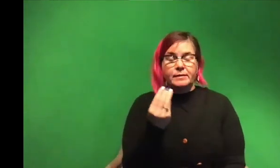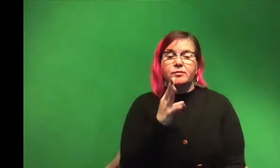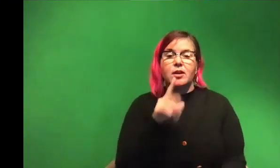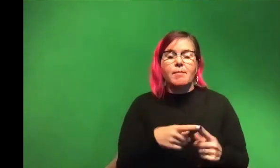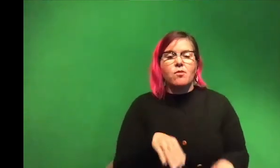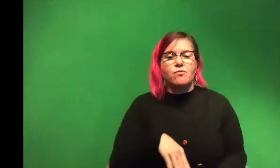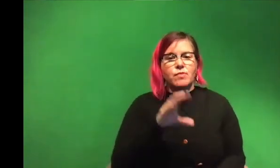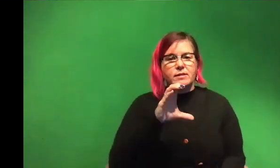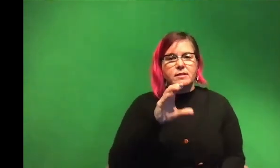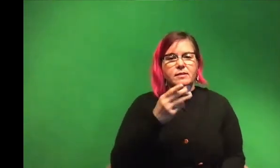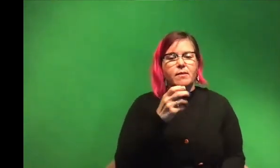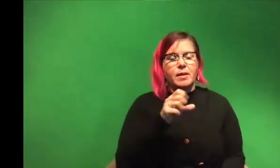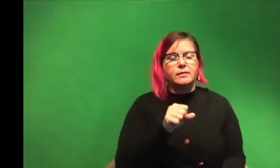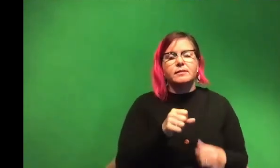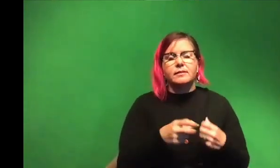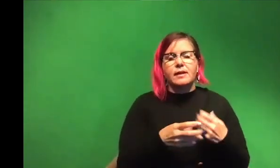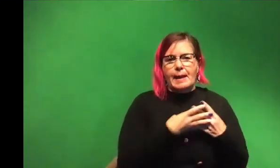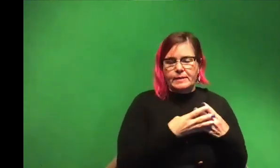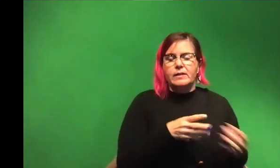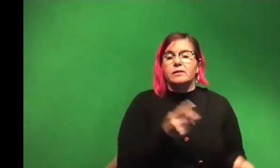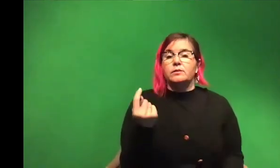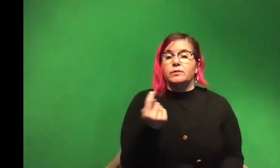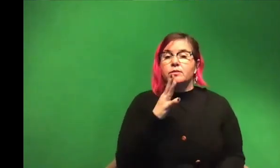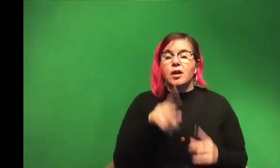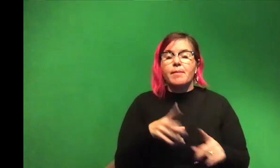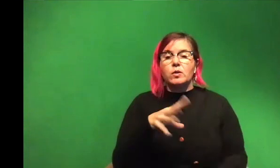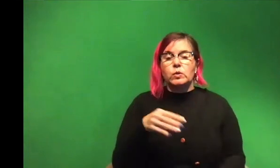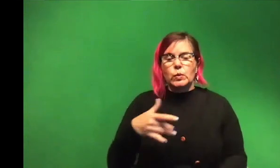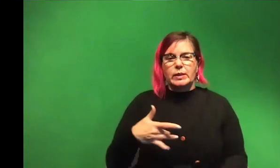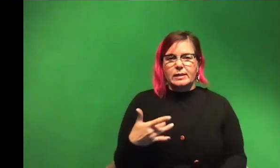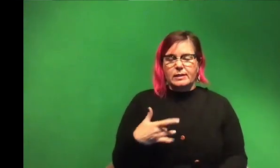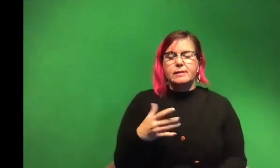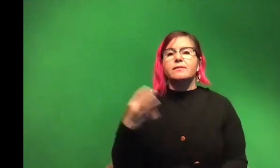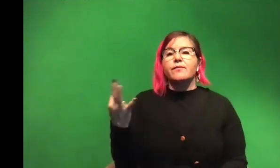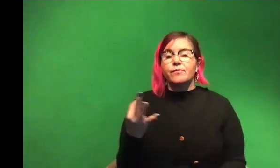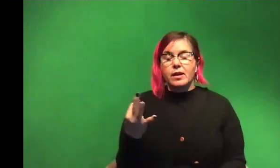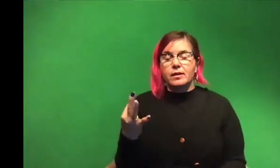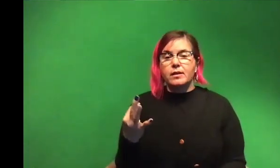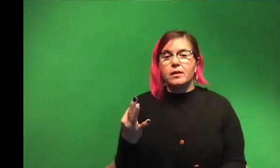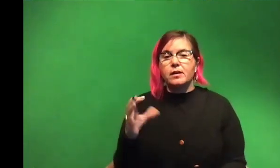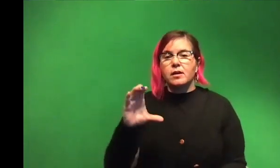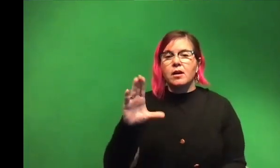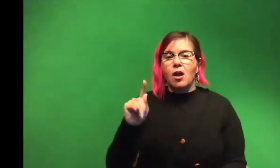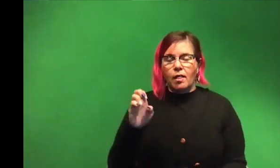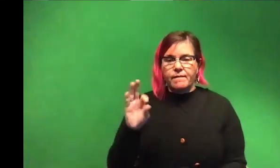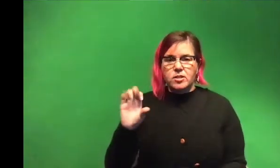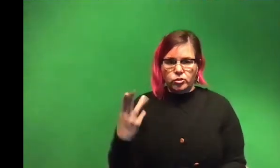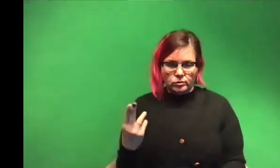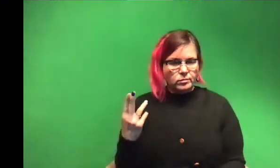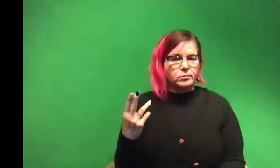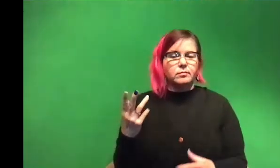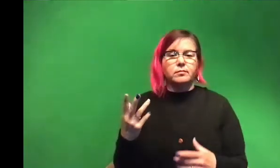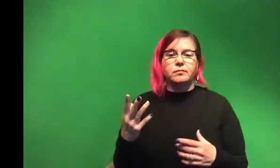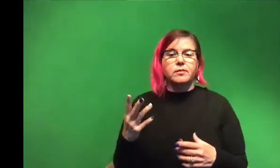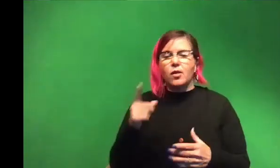raising cephalopods in captivity. Tuesday, we're talking about squid senses. Friday, we're talking about cuttlefish. And all the